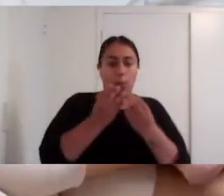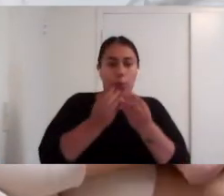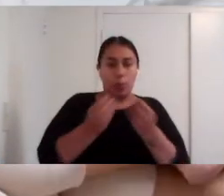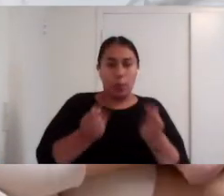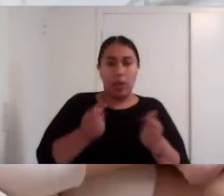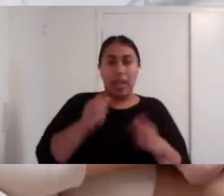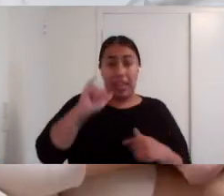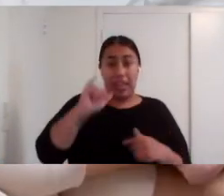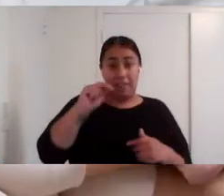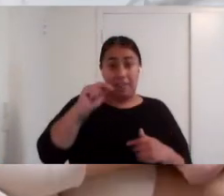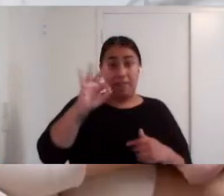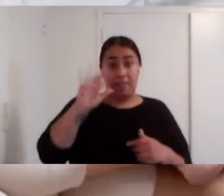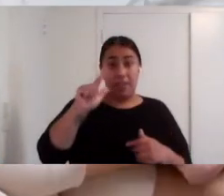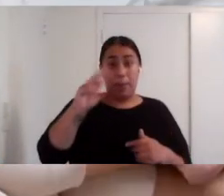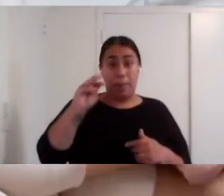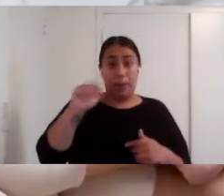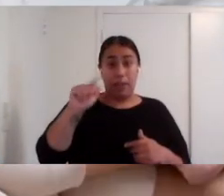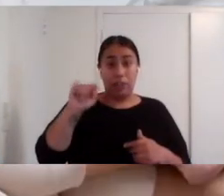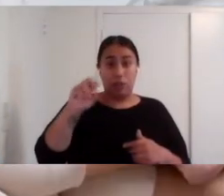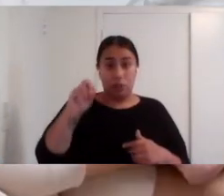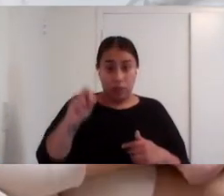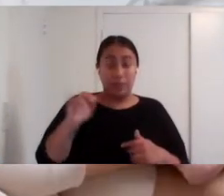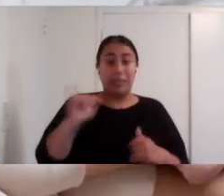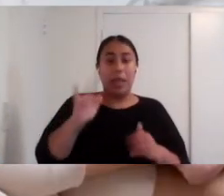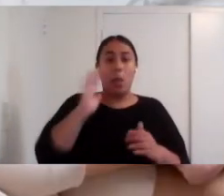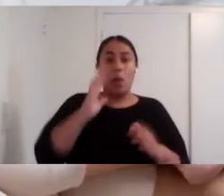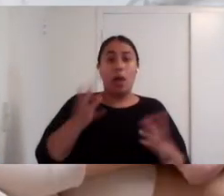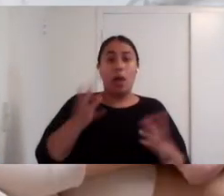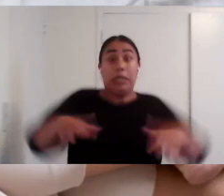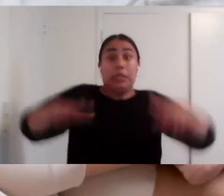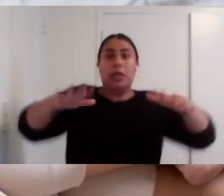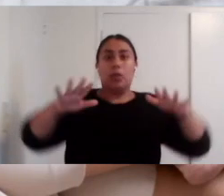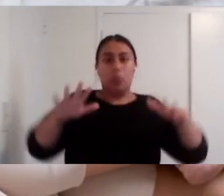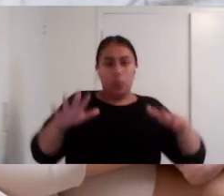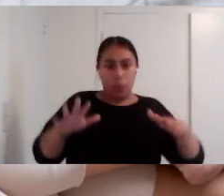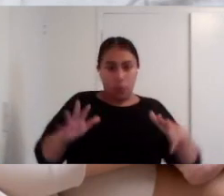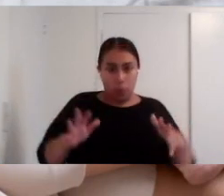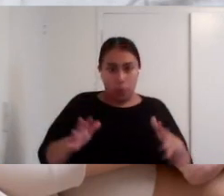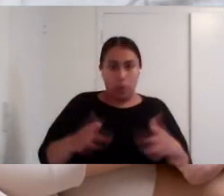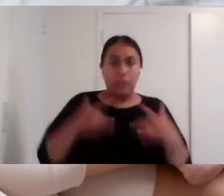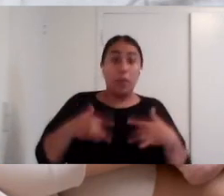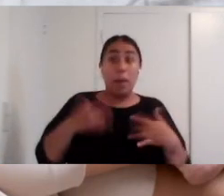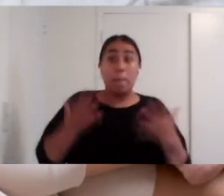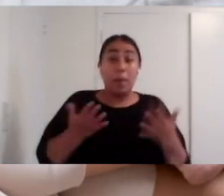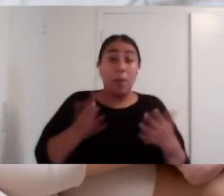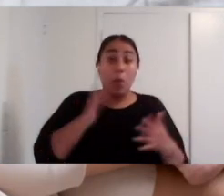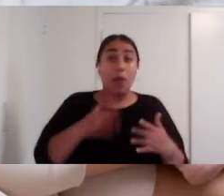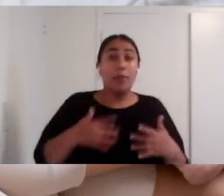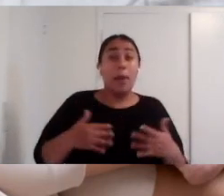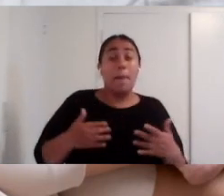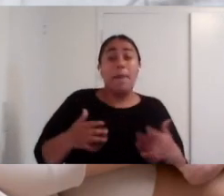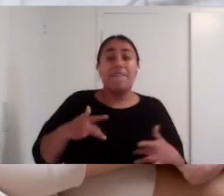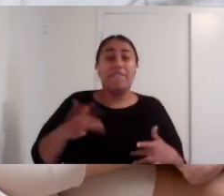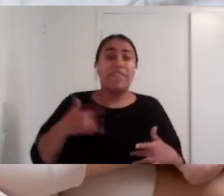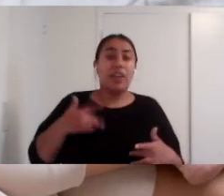Other potential therapeutic benefits, I've spoken a lot about MS and how we can help, but again, other potential therapeutic benefits of medical cannabis are on